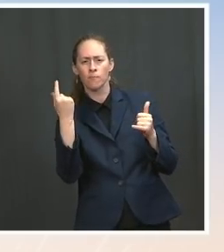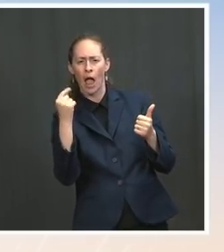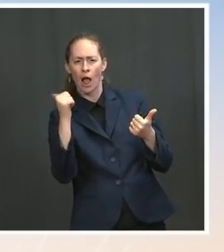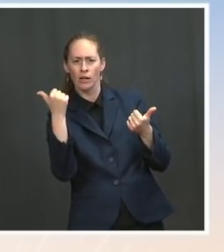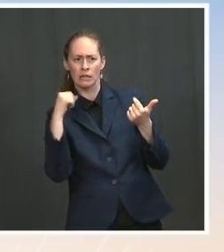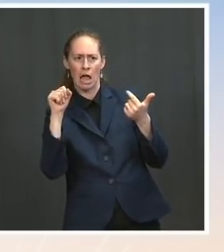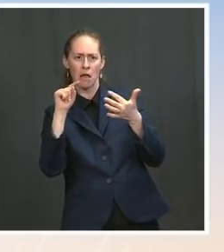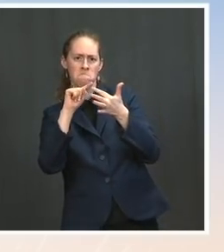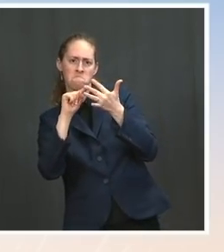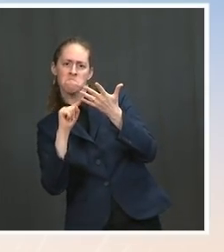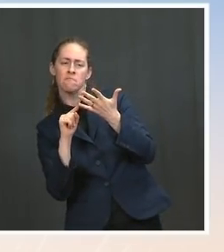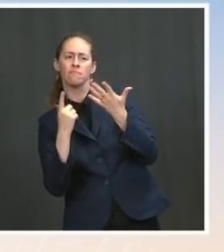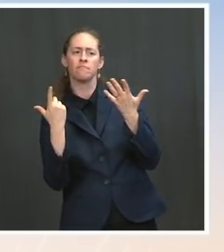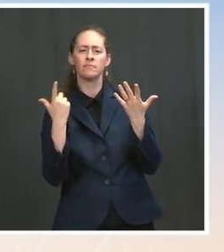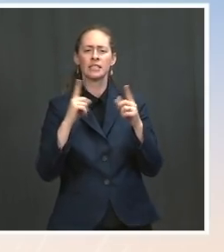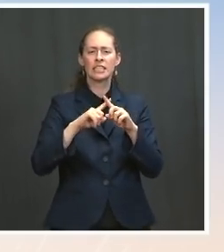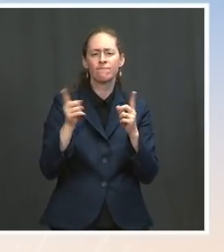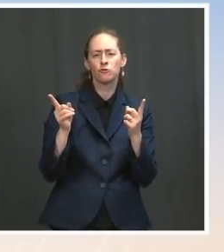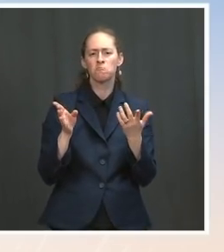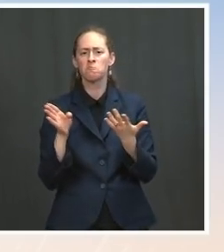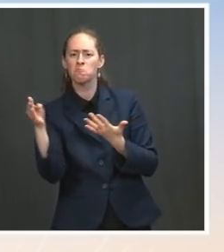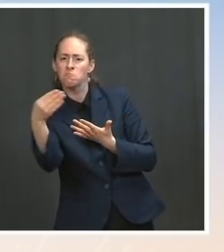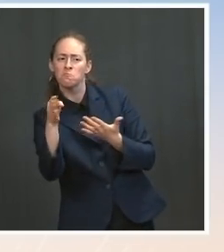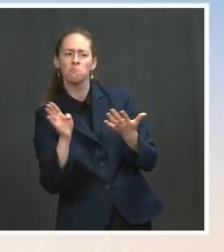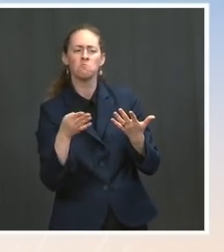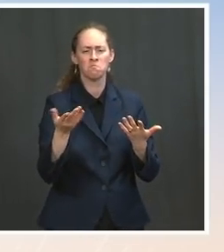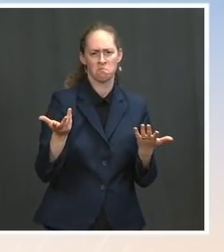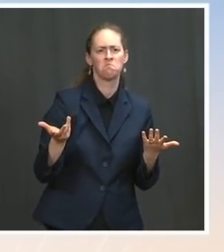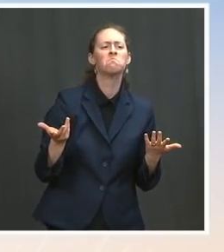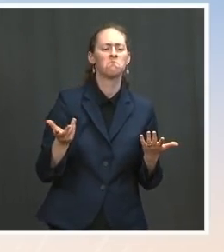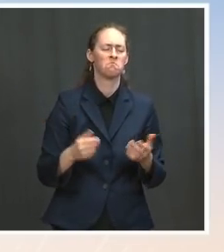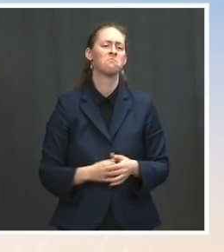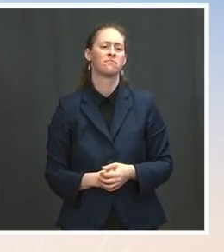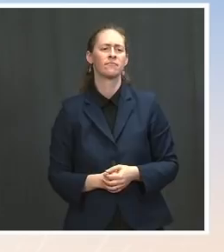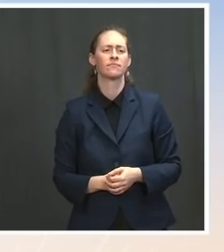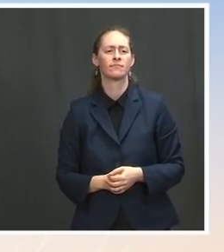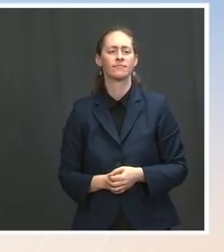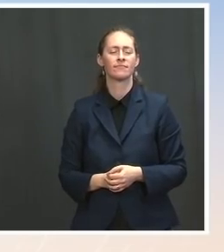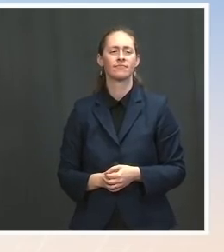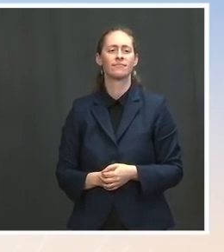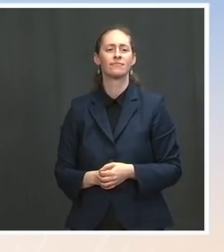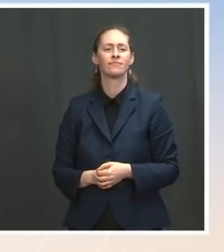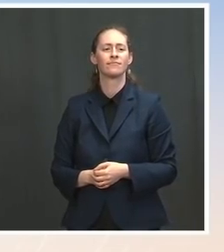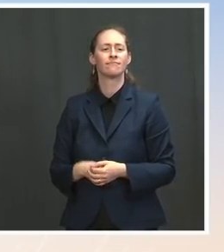parties, and he knows that sometimes in this journey, in this